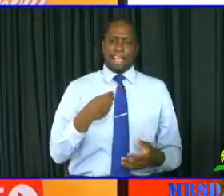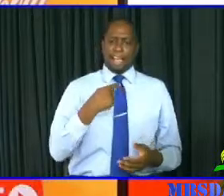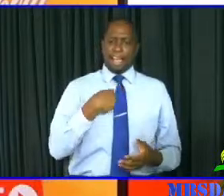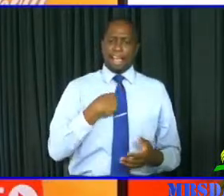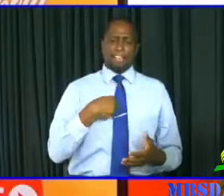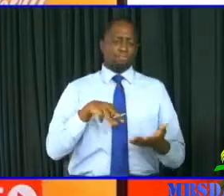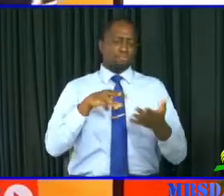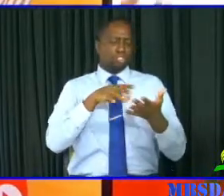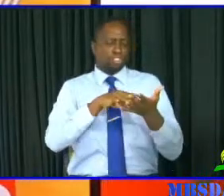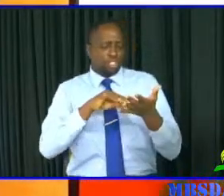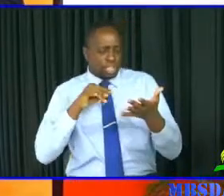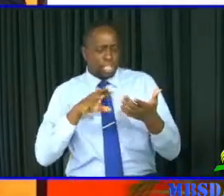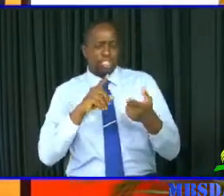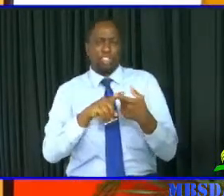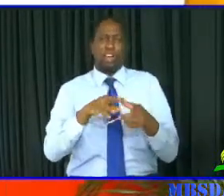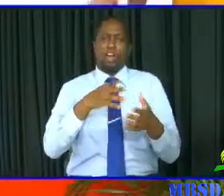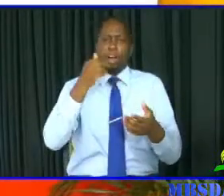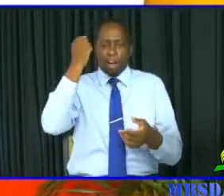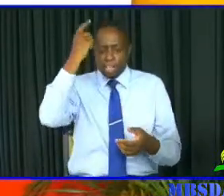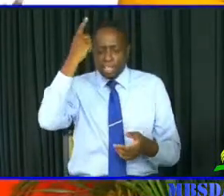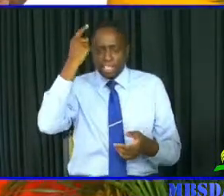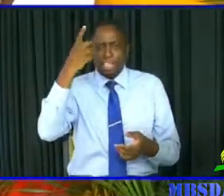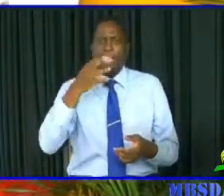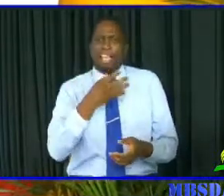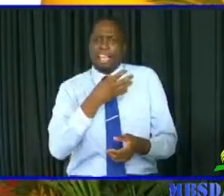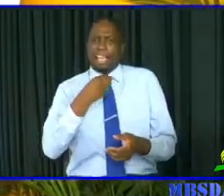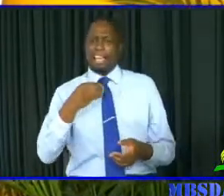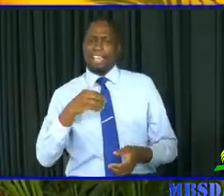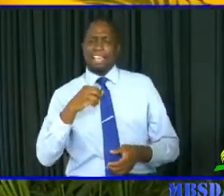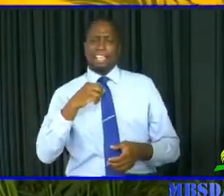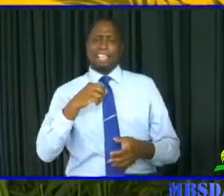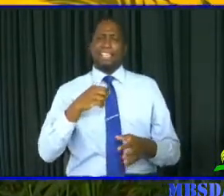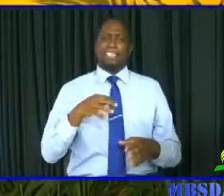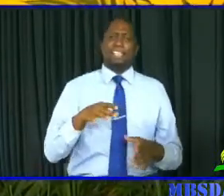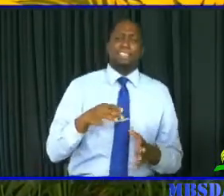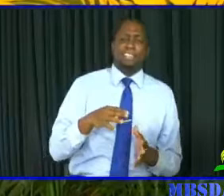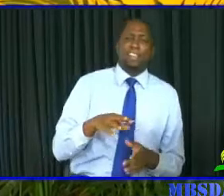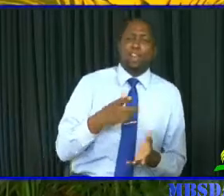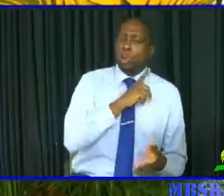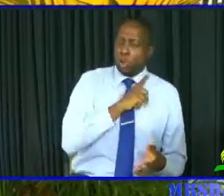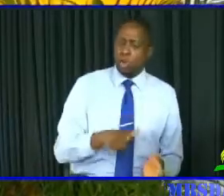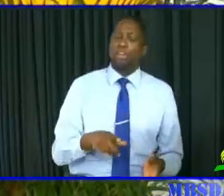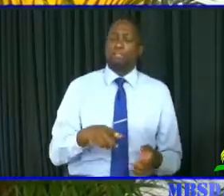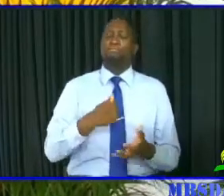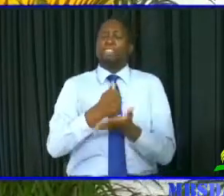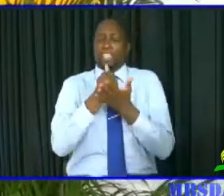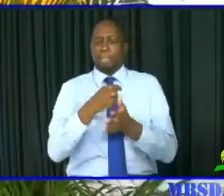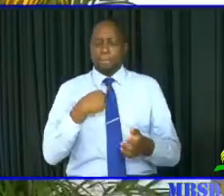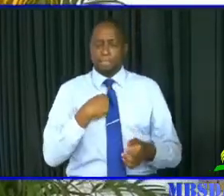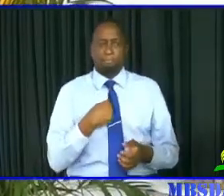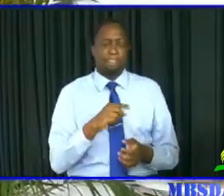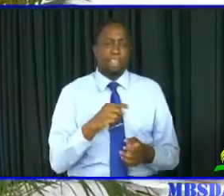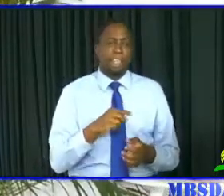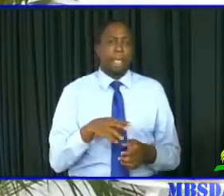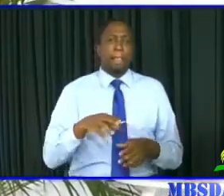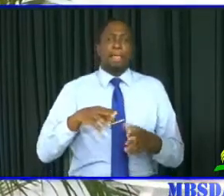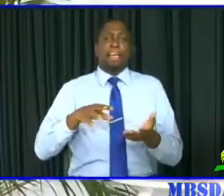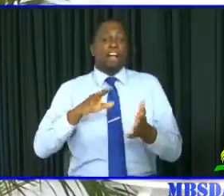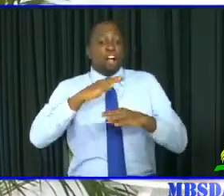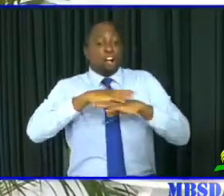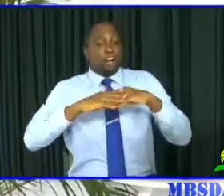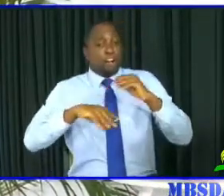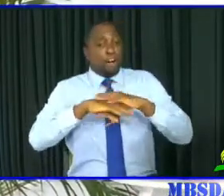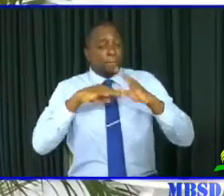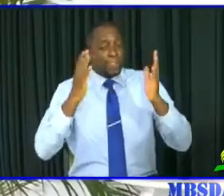comforter, the comforter serves, Lord help me Jesus tonight. The comforter serves as